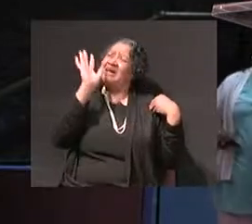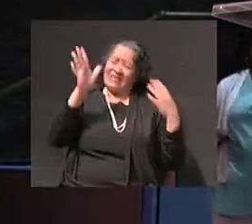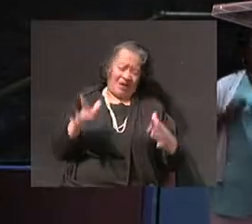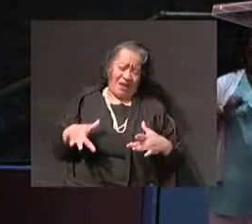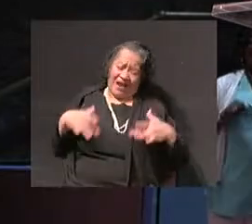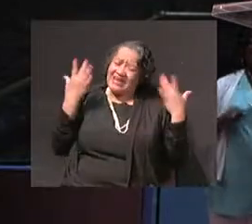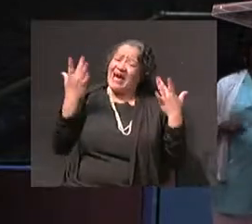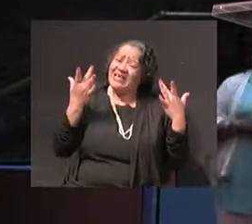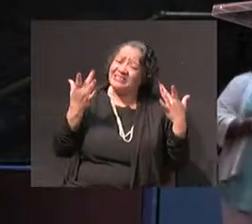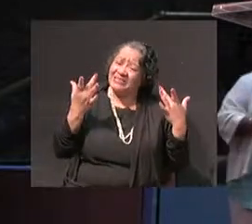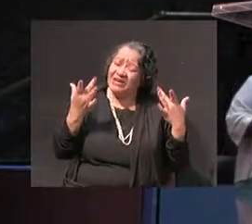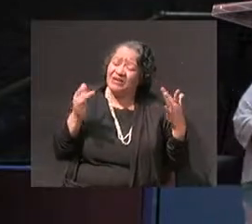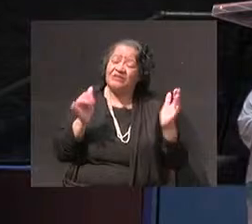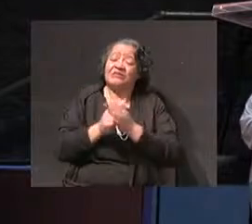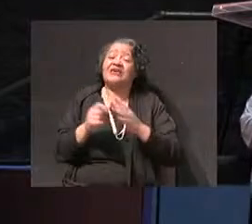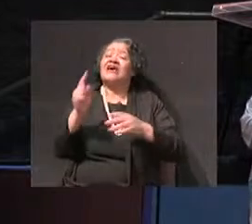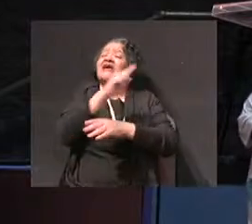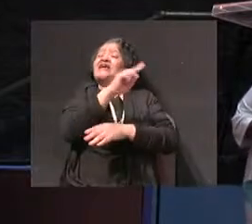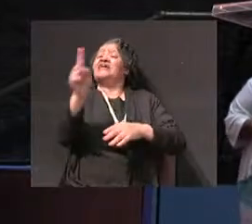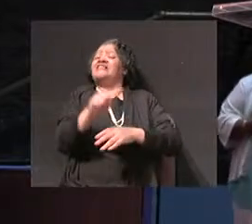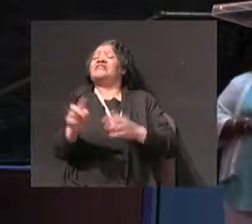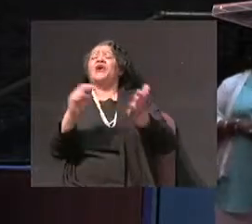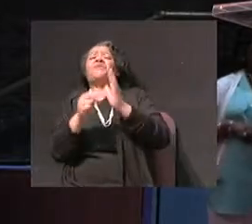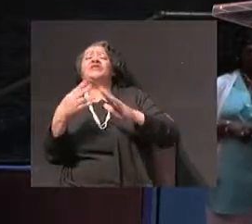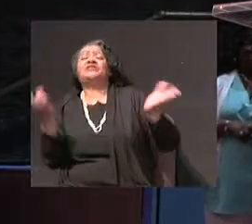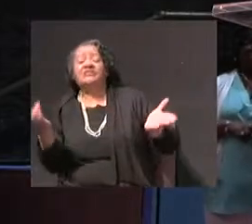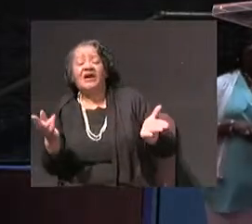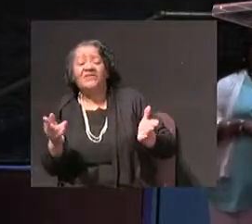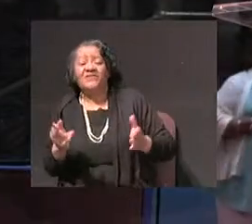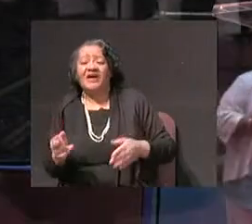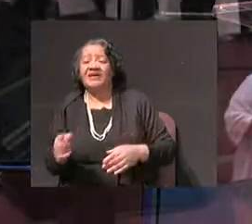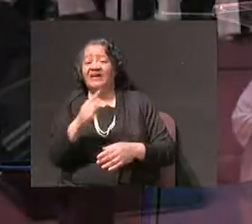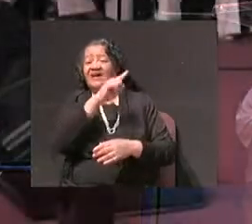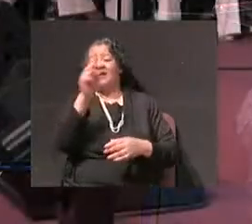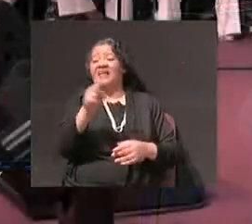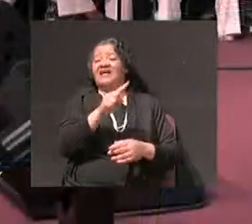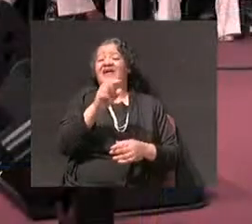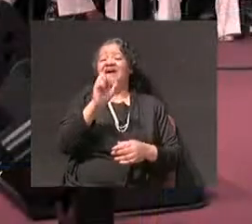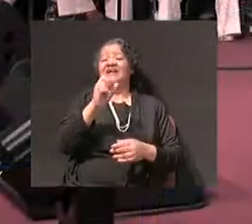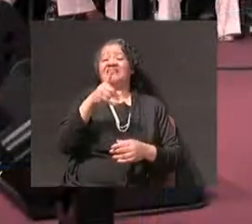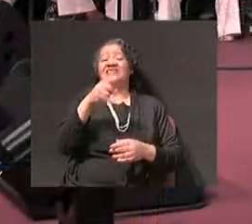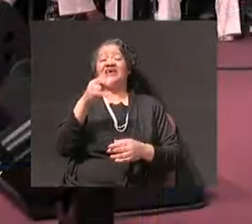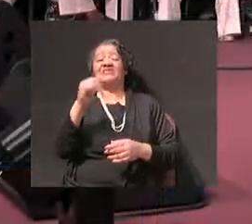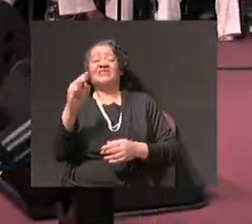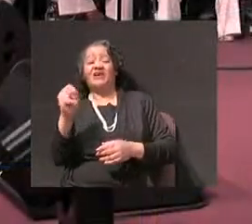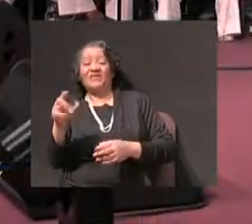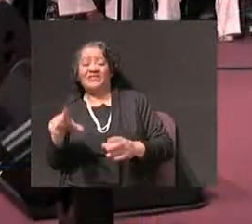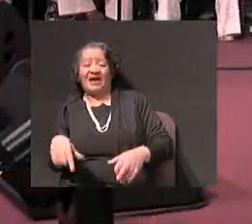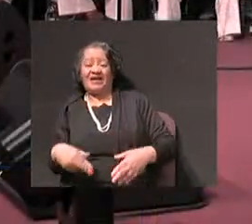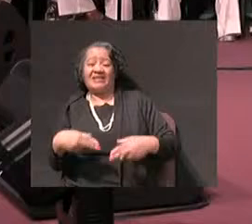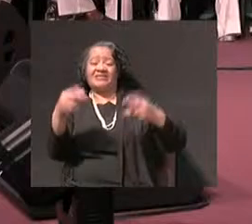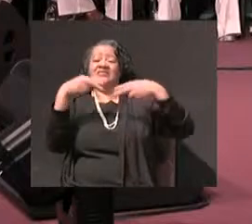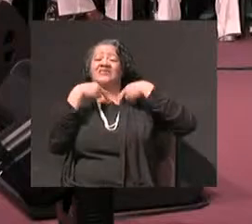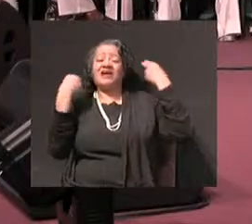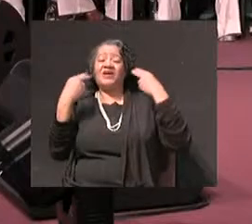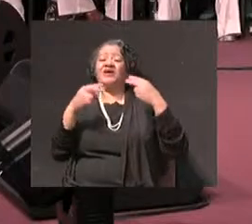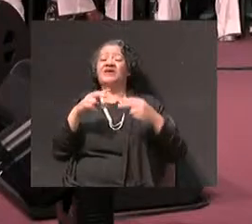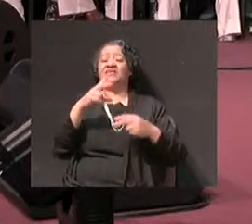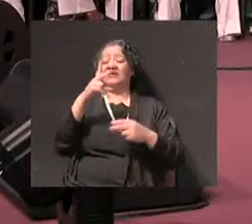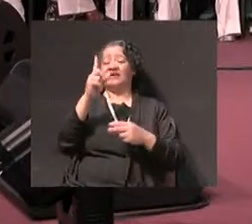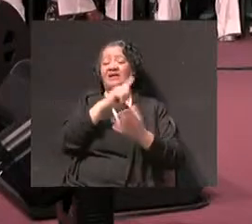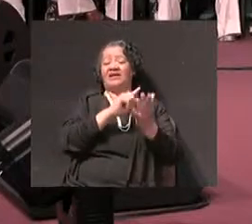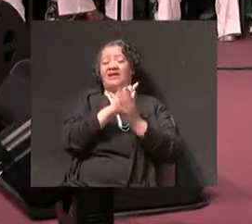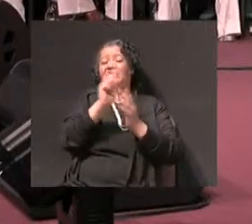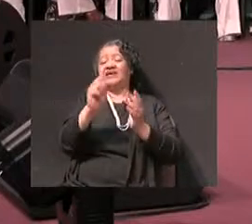are light. And Z, he's Zephaniah's high priest. He's Zacharias. He's Zacchaeus'